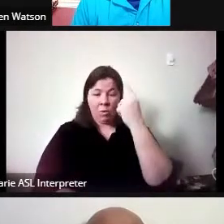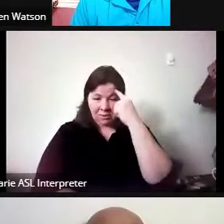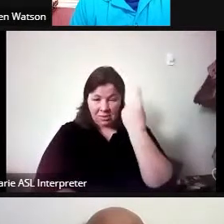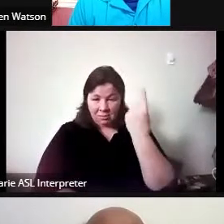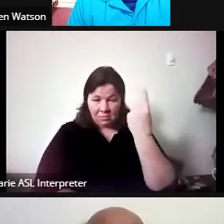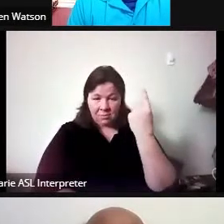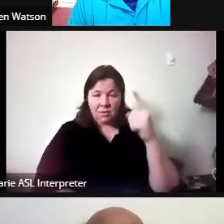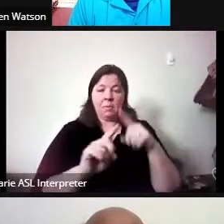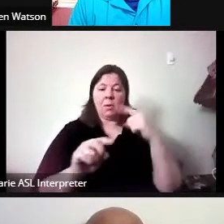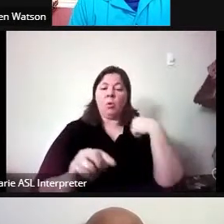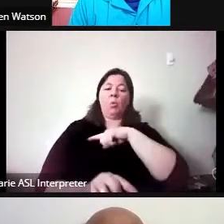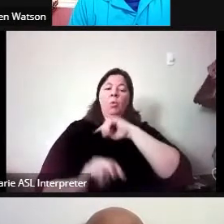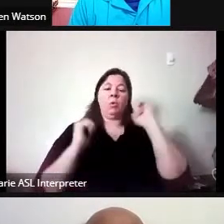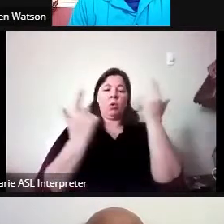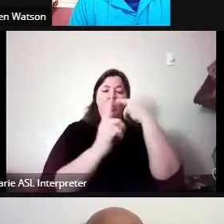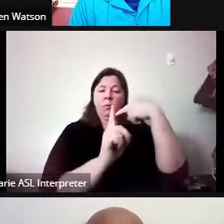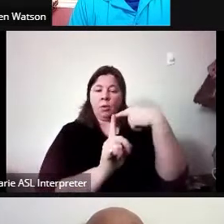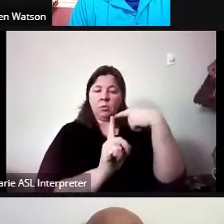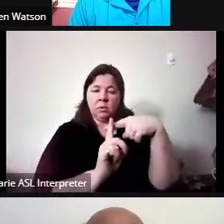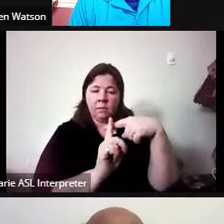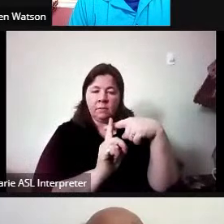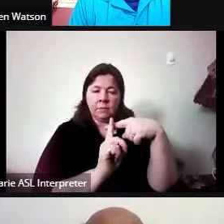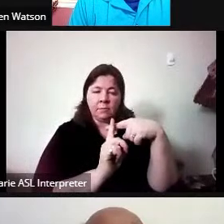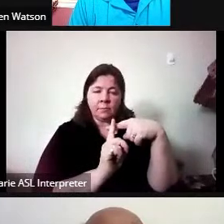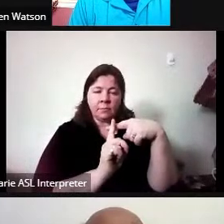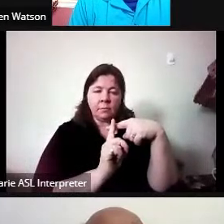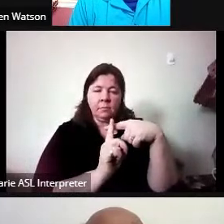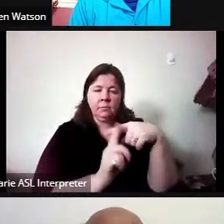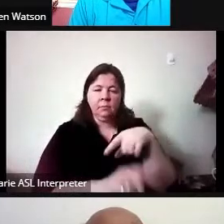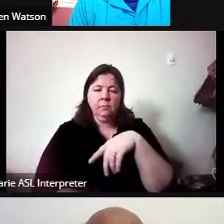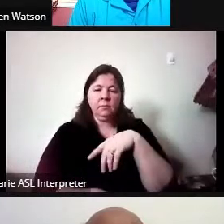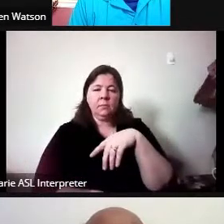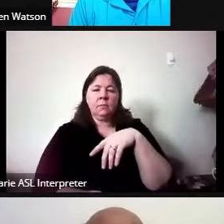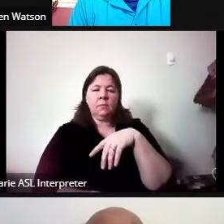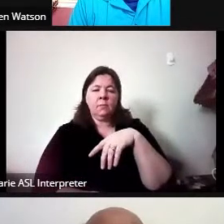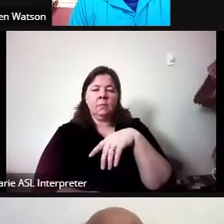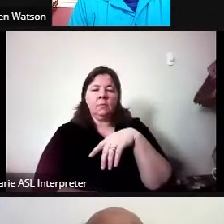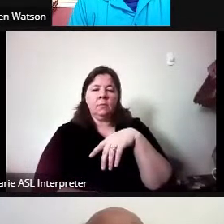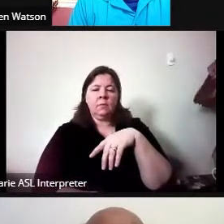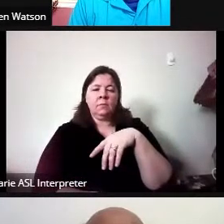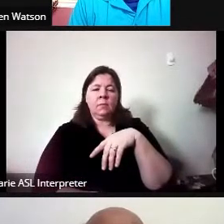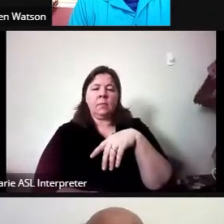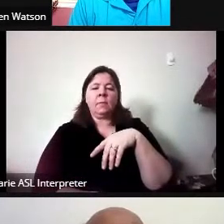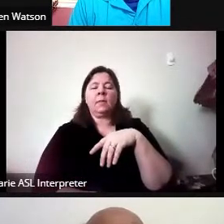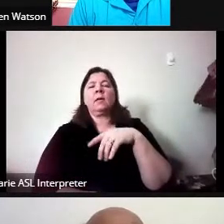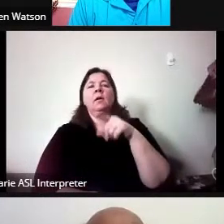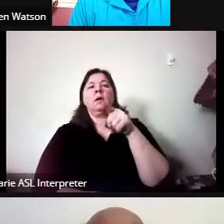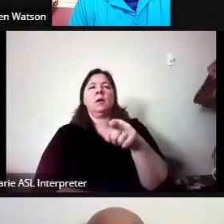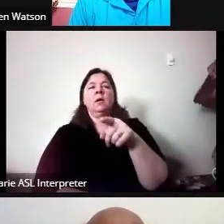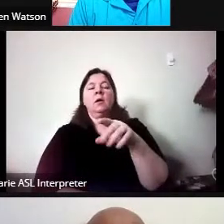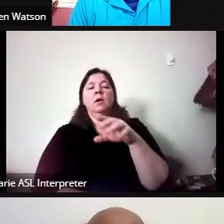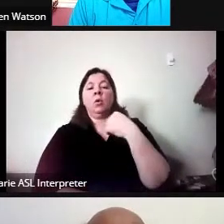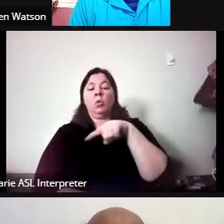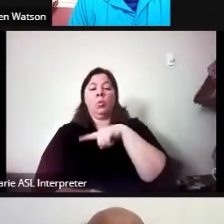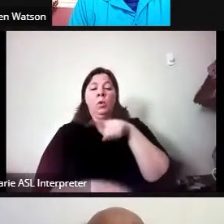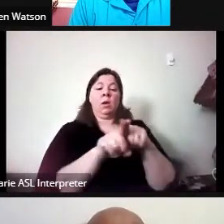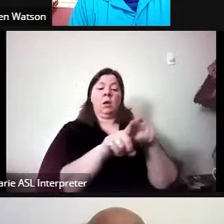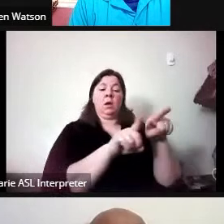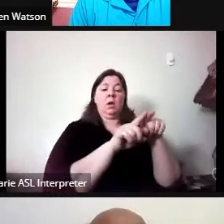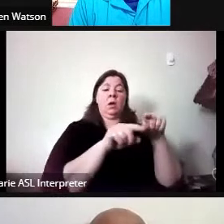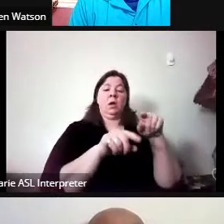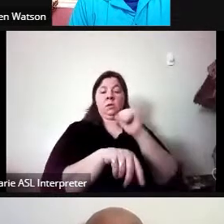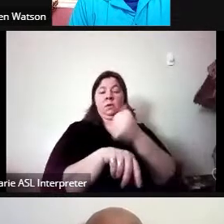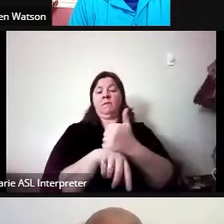we are so positive, nothing ever has happened like this, So we as a founder salute Ash